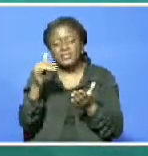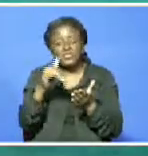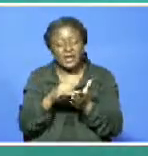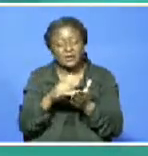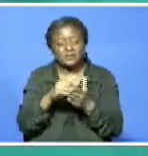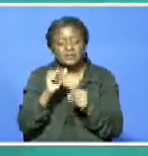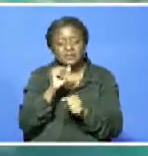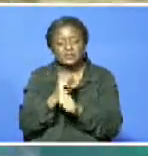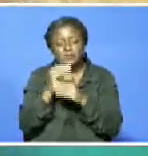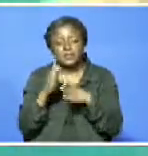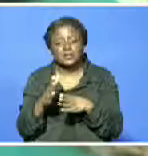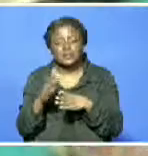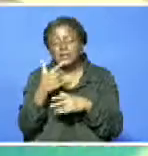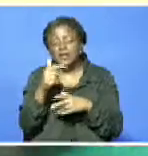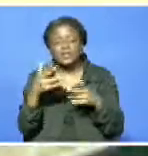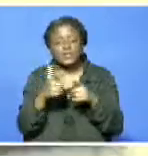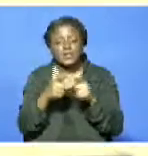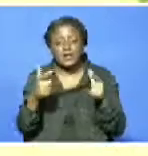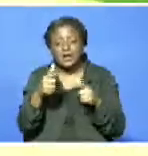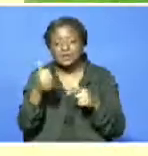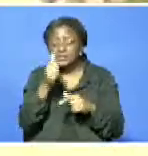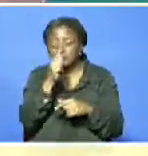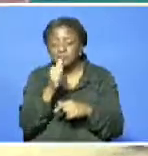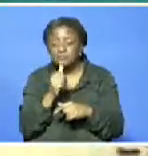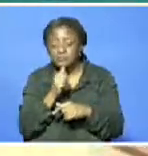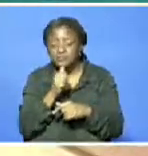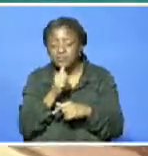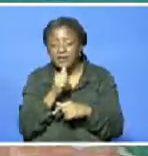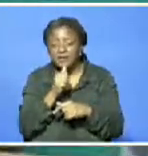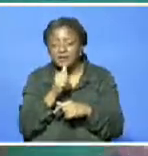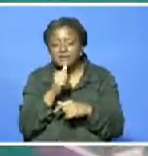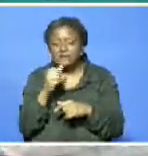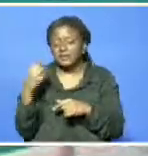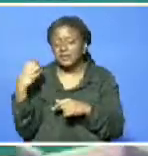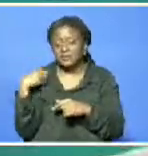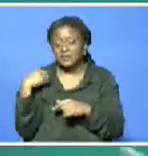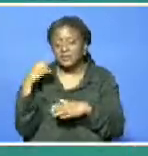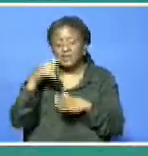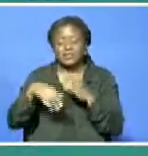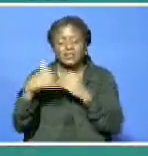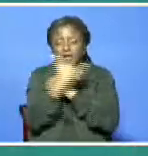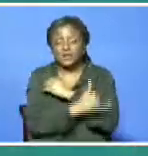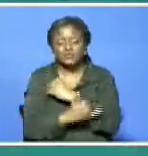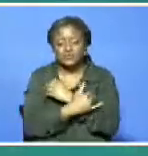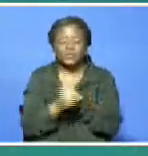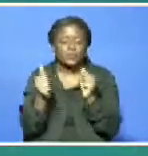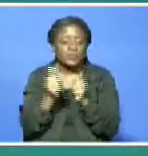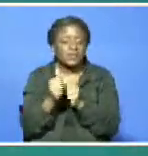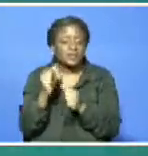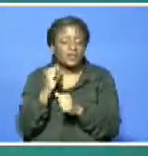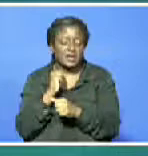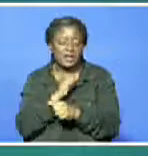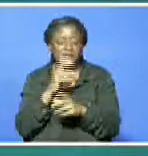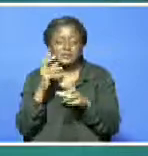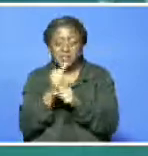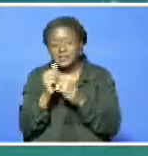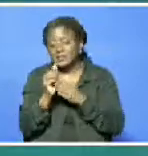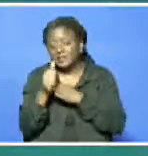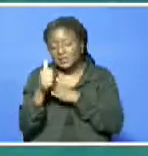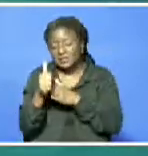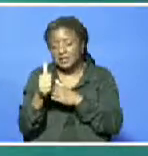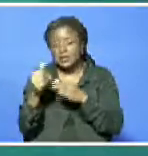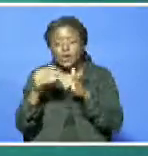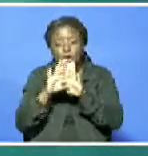is the largest private sector employer in the country. With Atlantis taking the lead in opening first, Woods is hoping this move will have